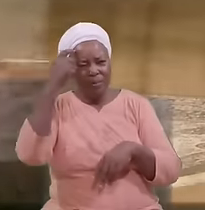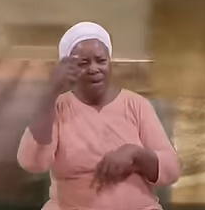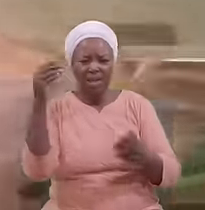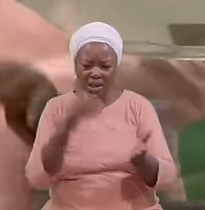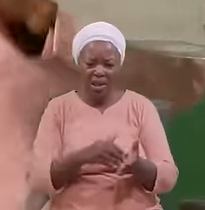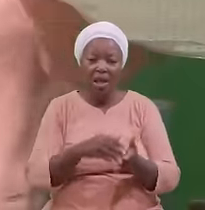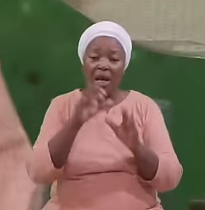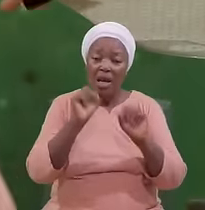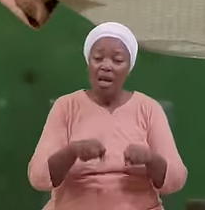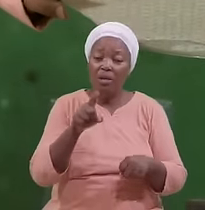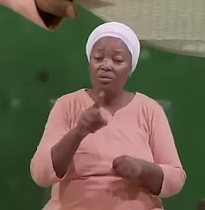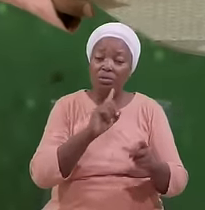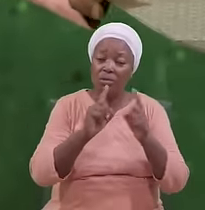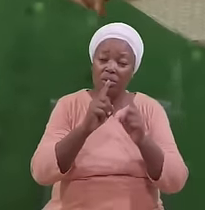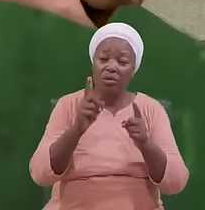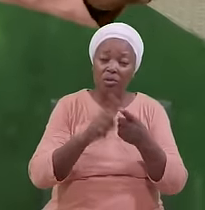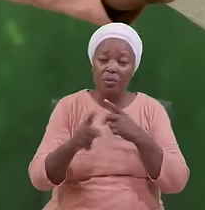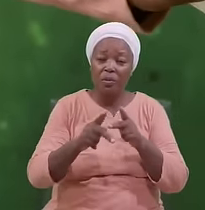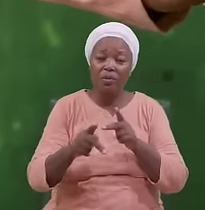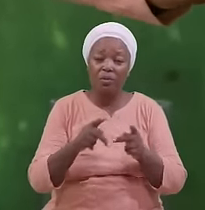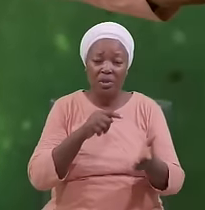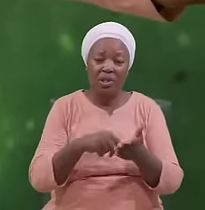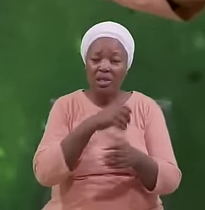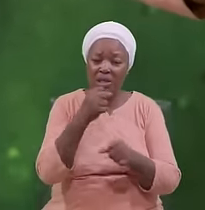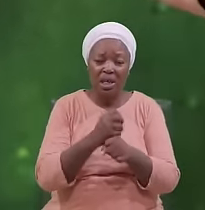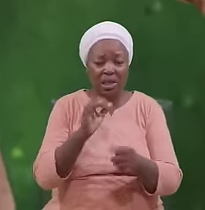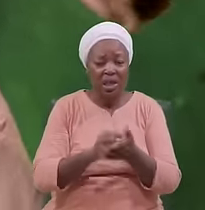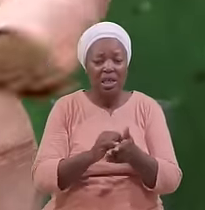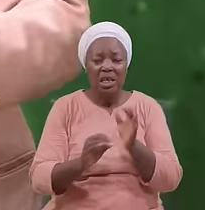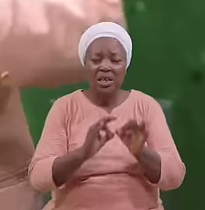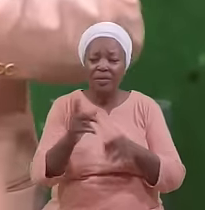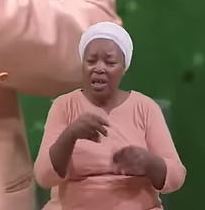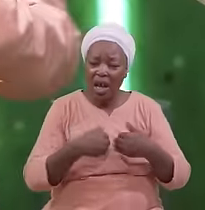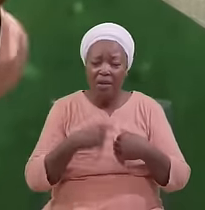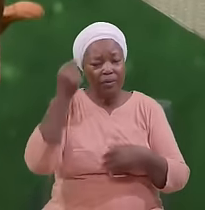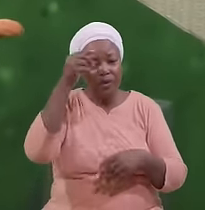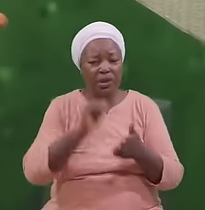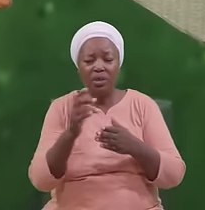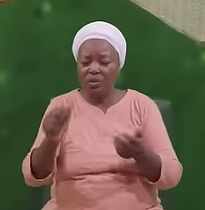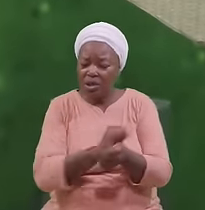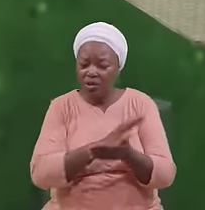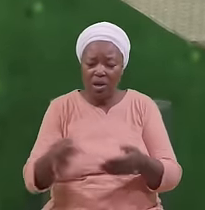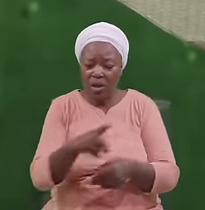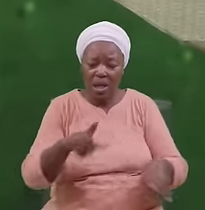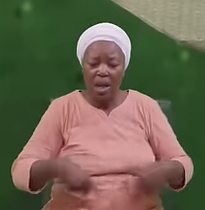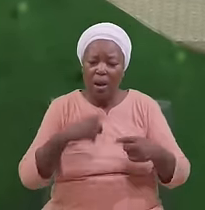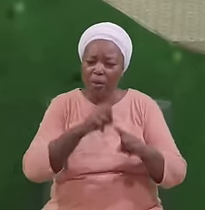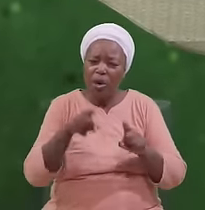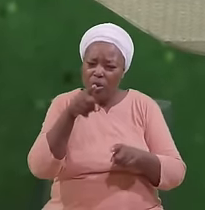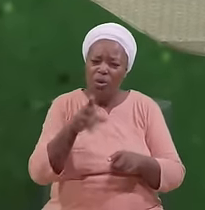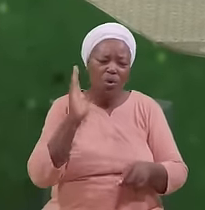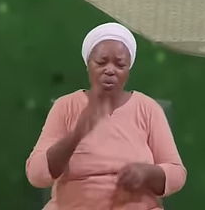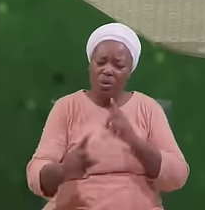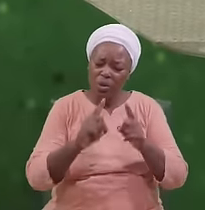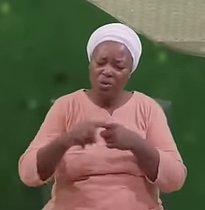that if we have thoughts that will ruin them, that will kill them, you also speak to them with love,